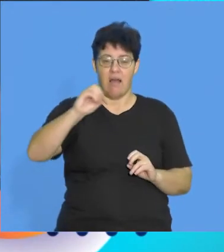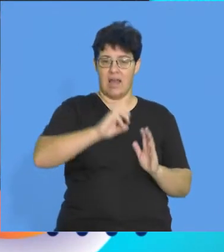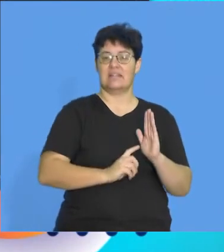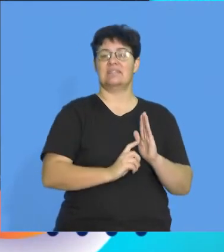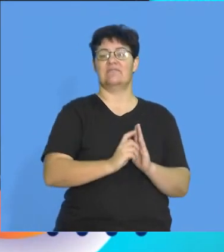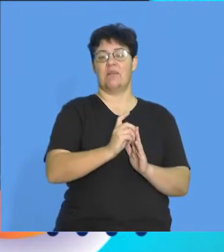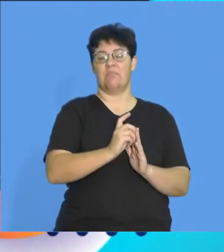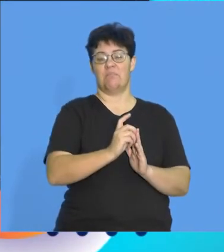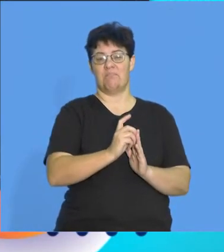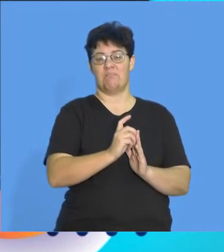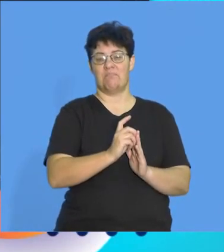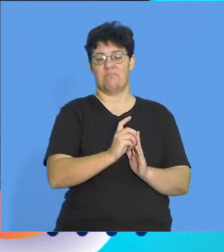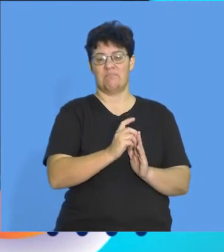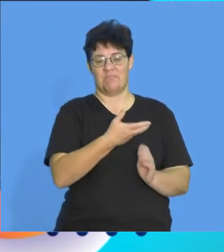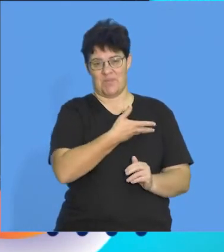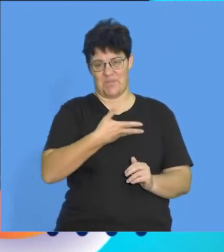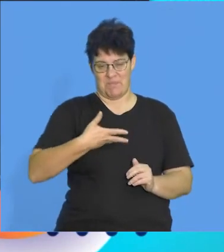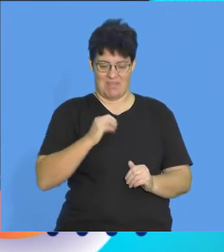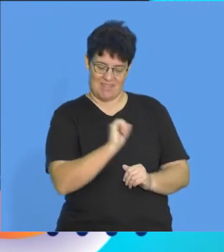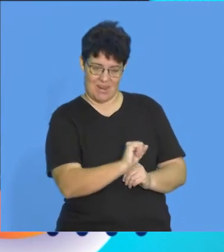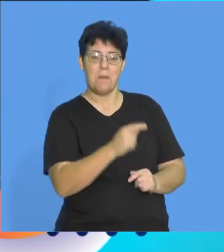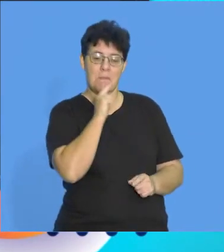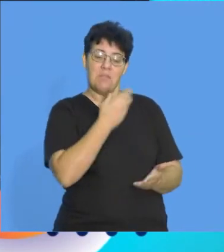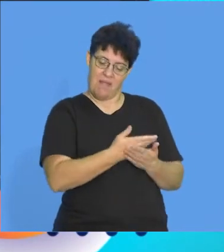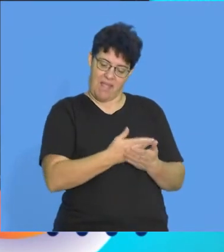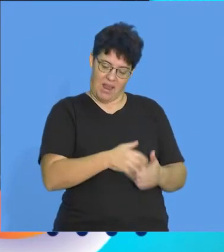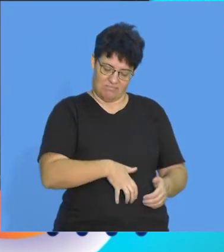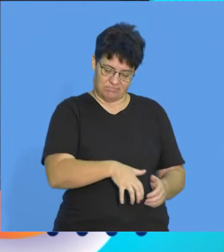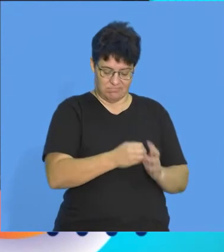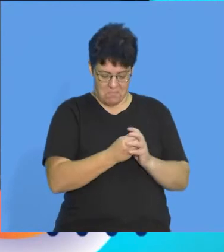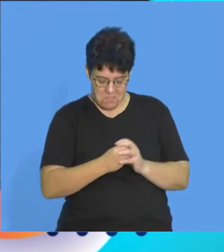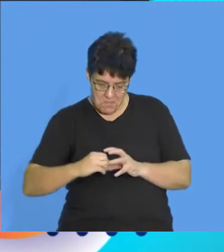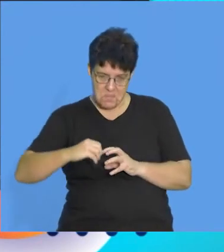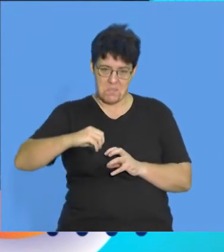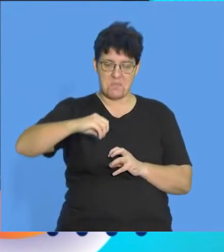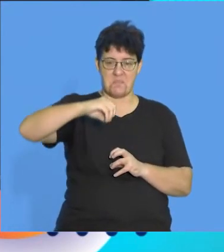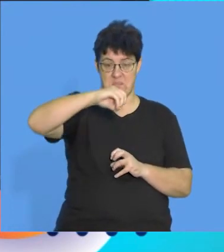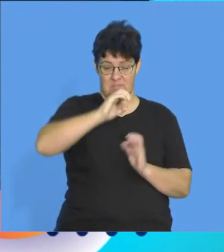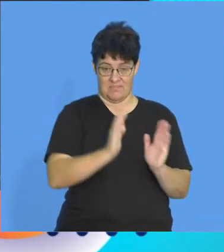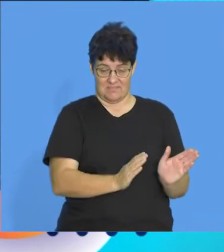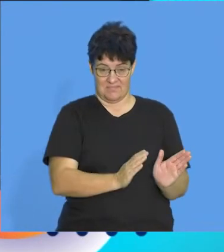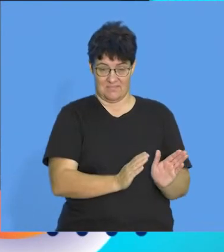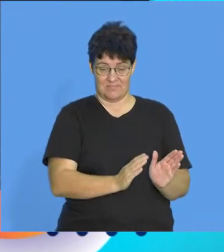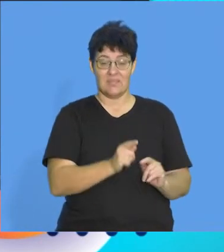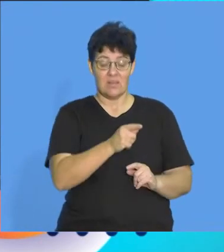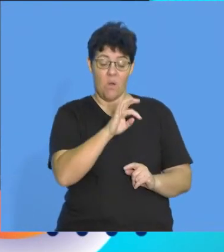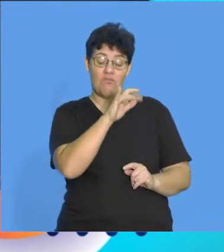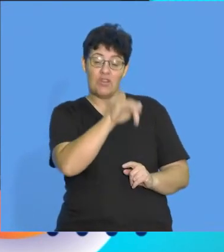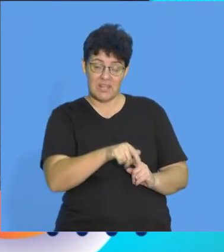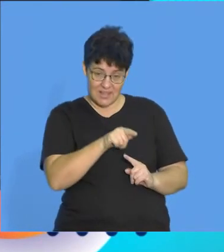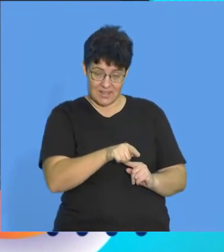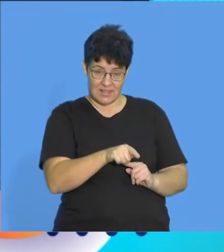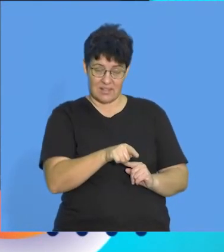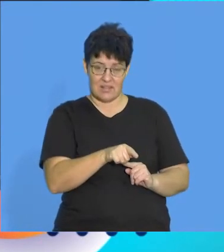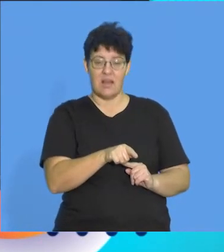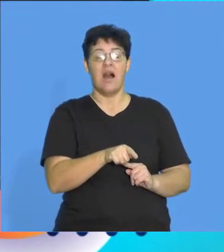of the female and her ability to be able to produce an egg. We see that the ovary also is responsible